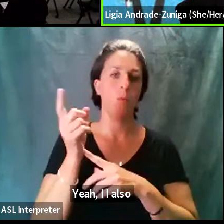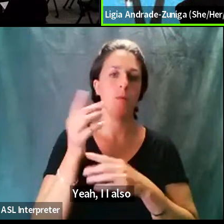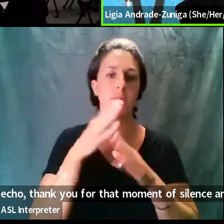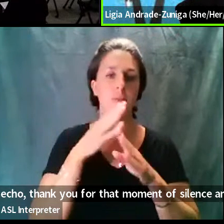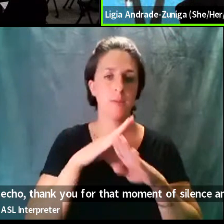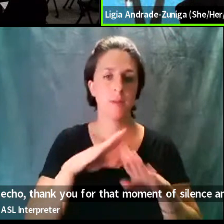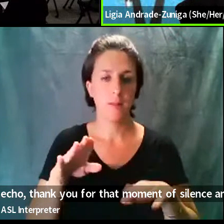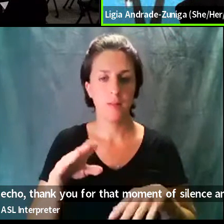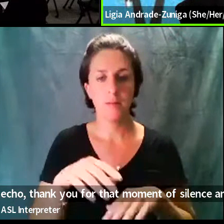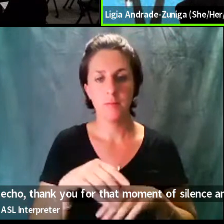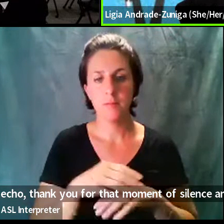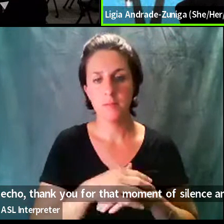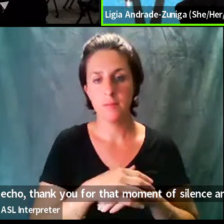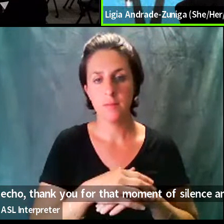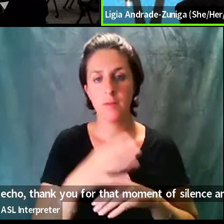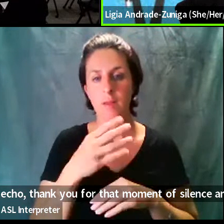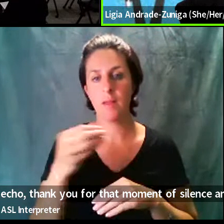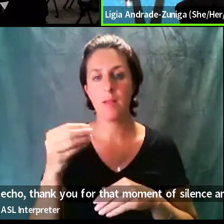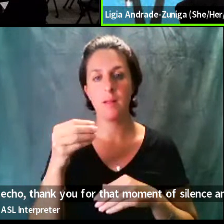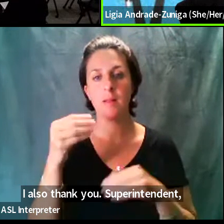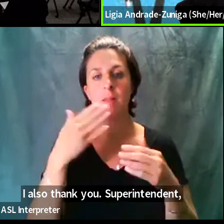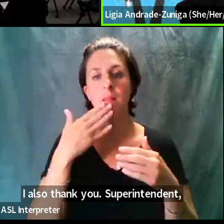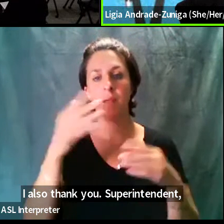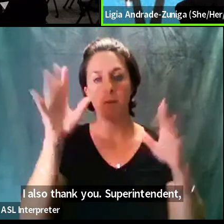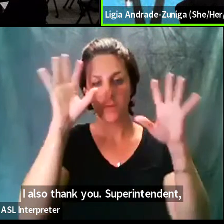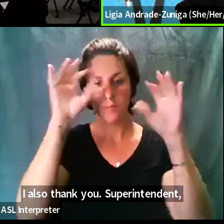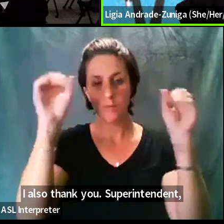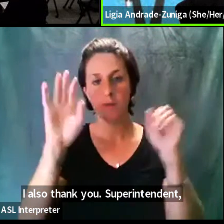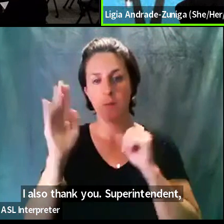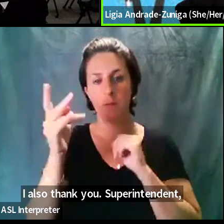you, Superintendent Booker, for